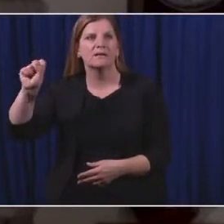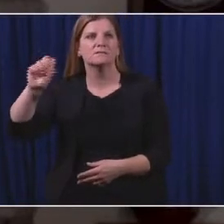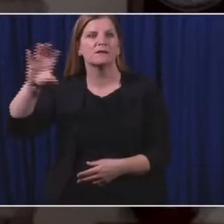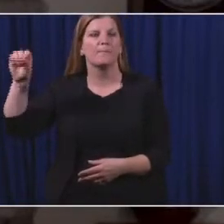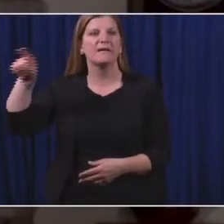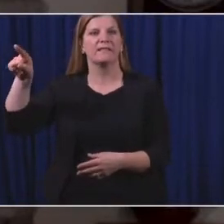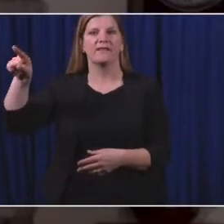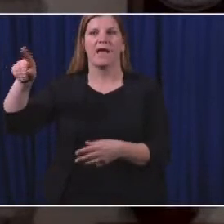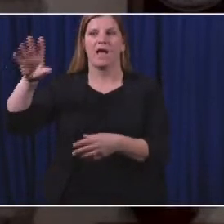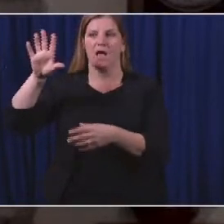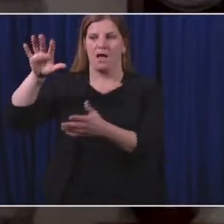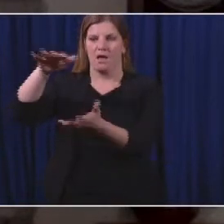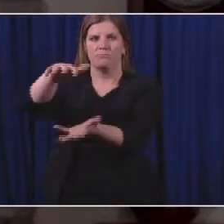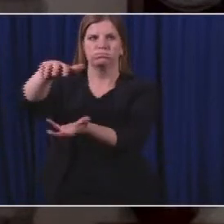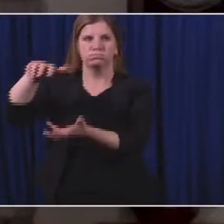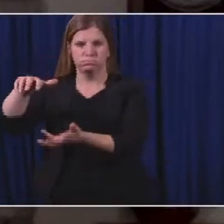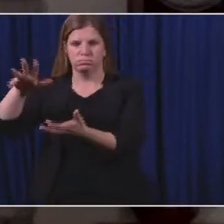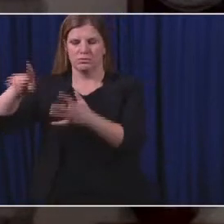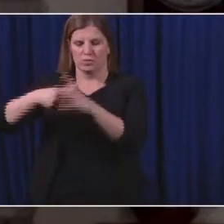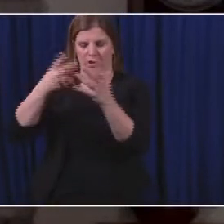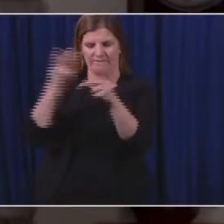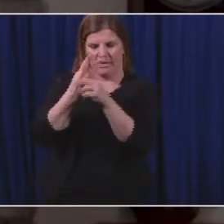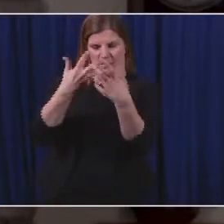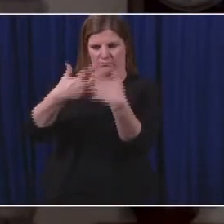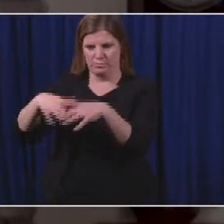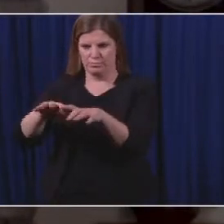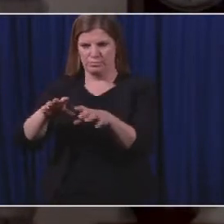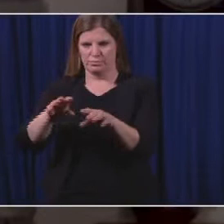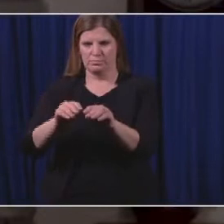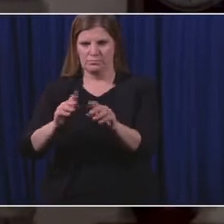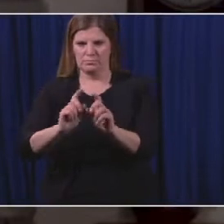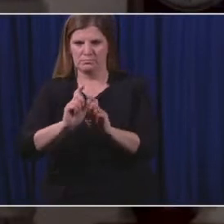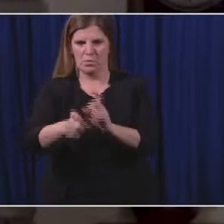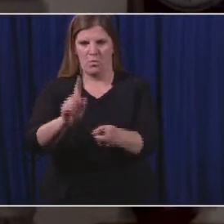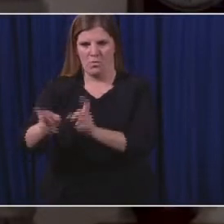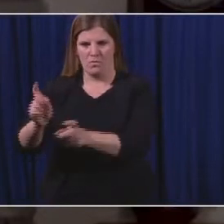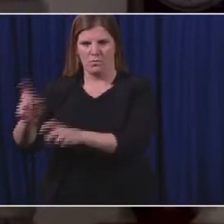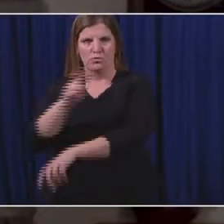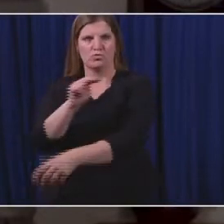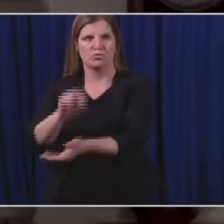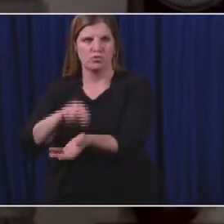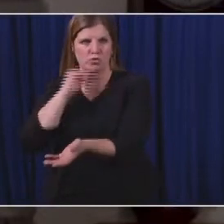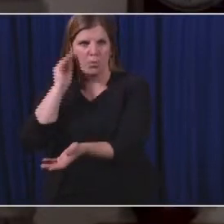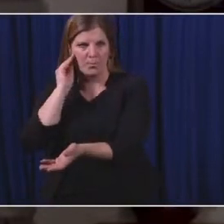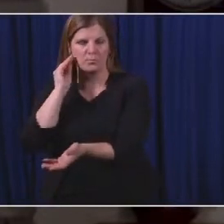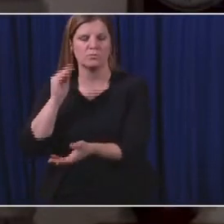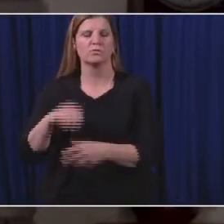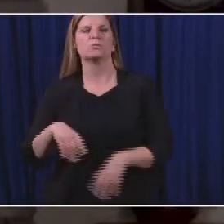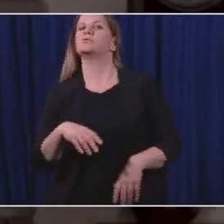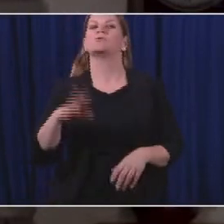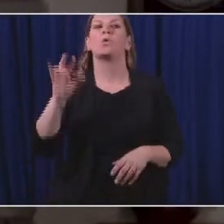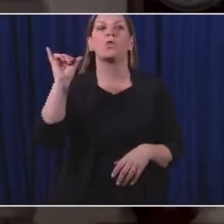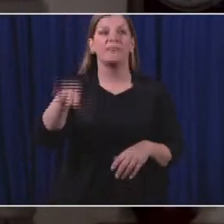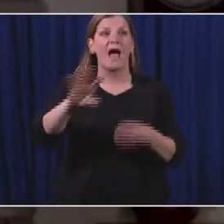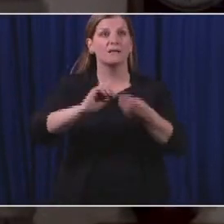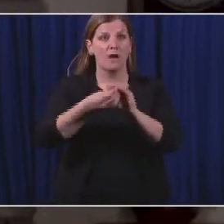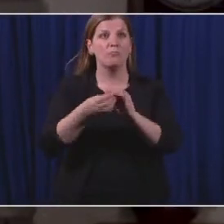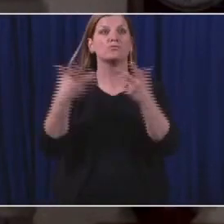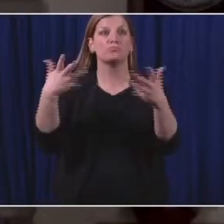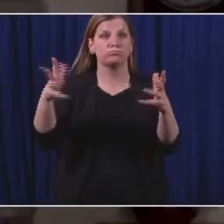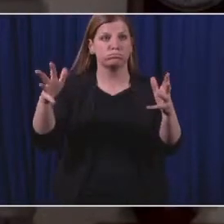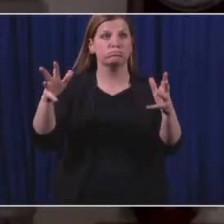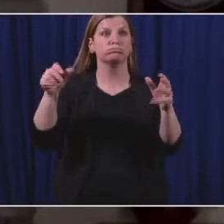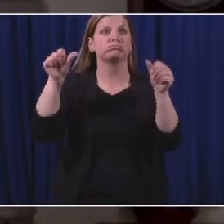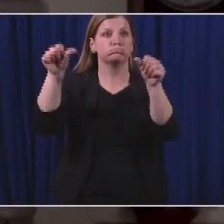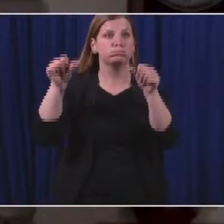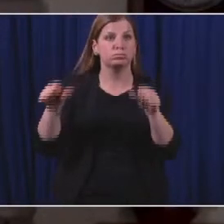nursing homes. So, we're given a number every week. And I put those numbers out. They're available. I don't have them